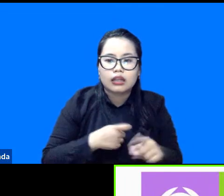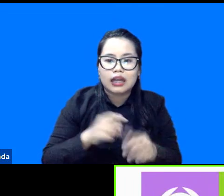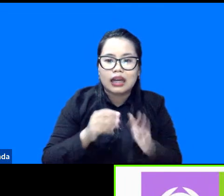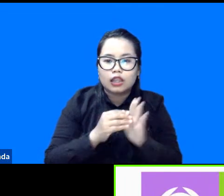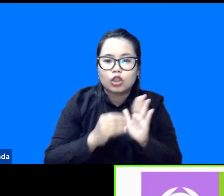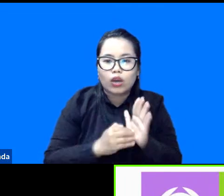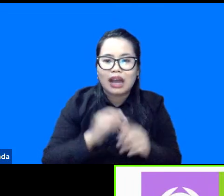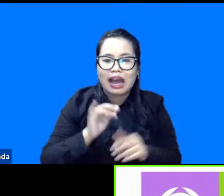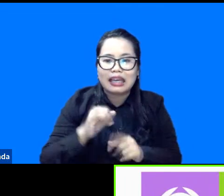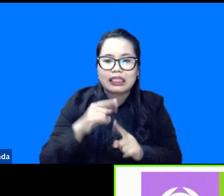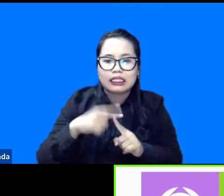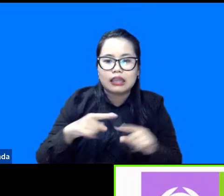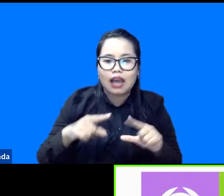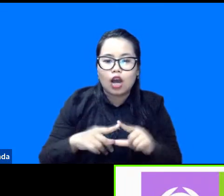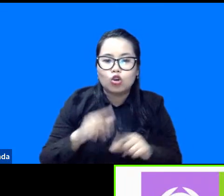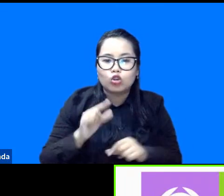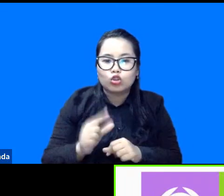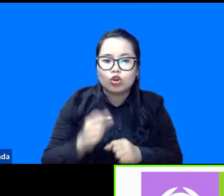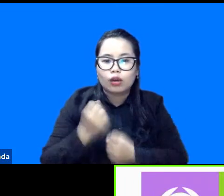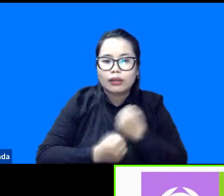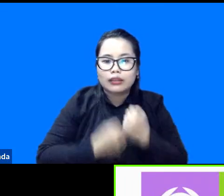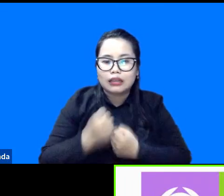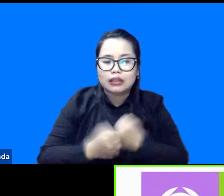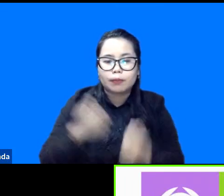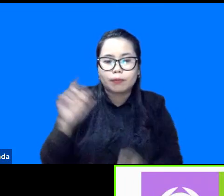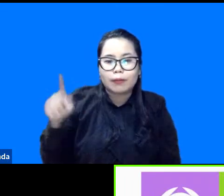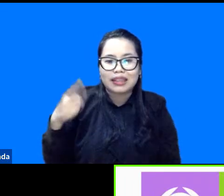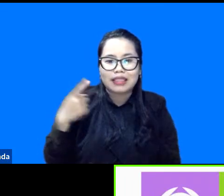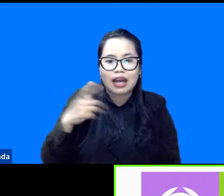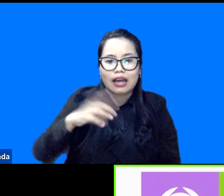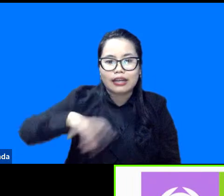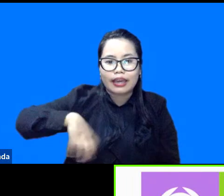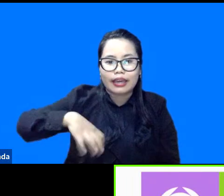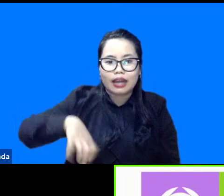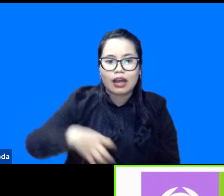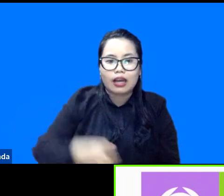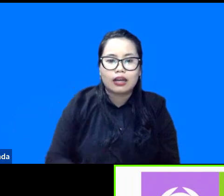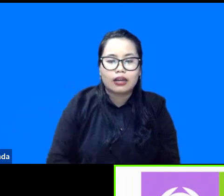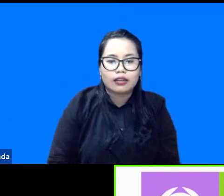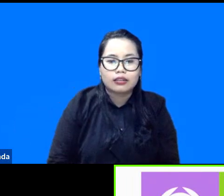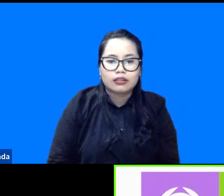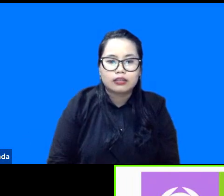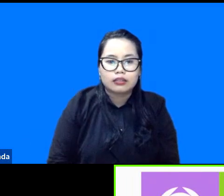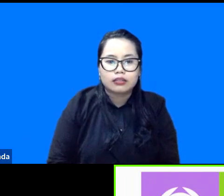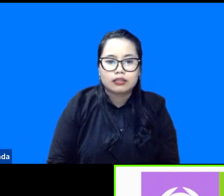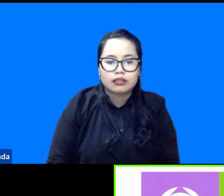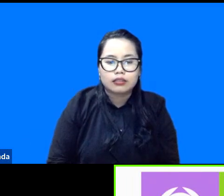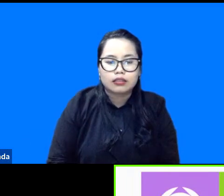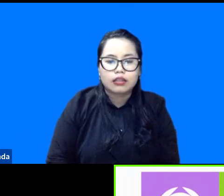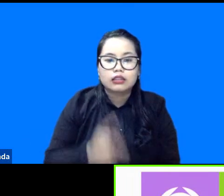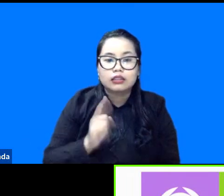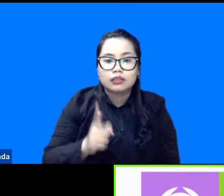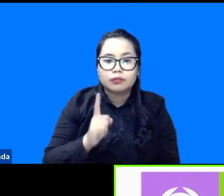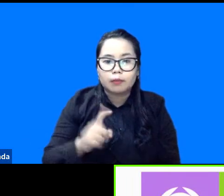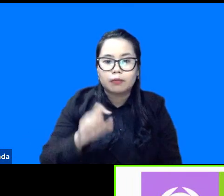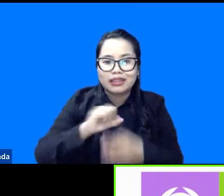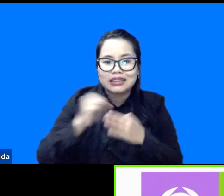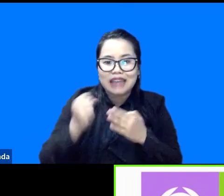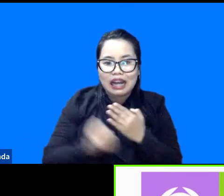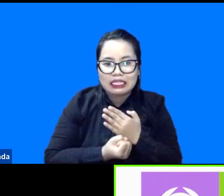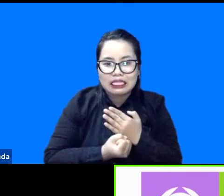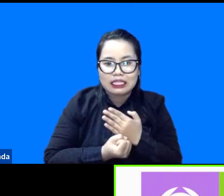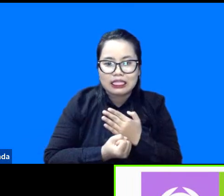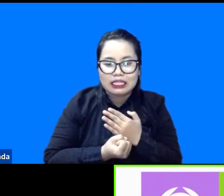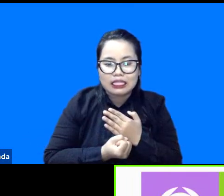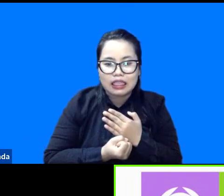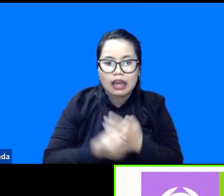level, because one of the requirement in the EITI standard is how to improve